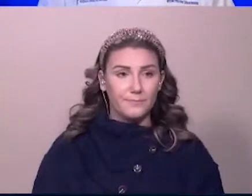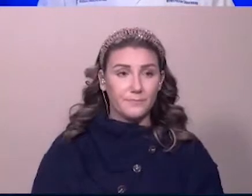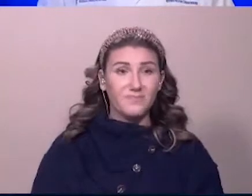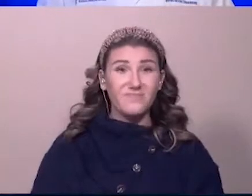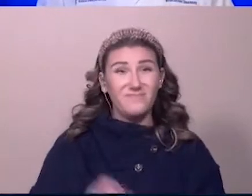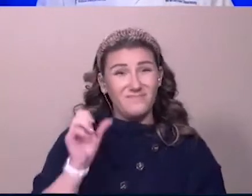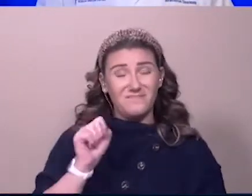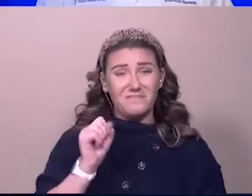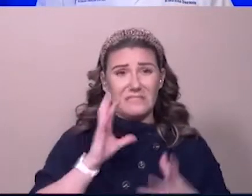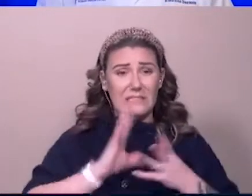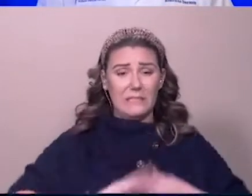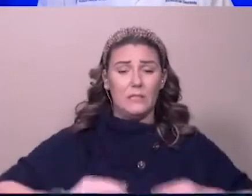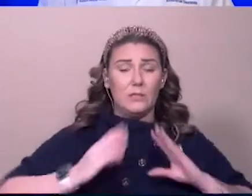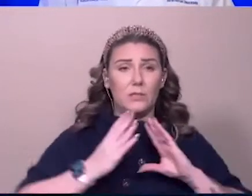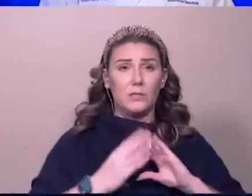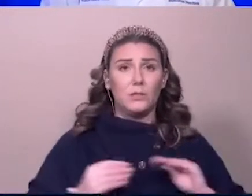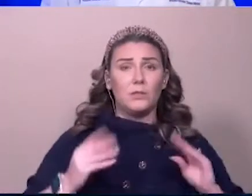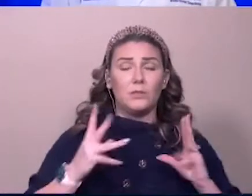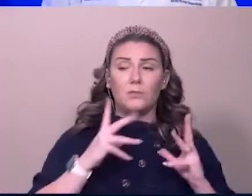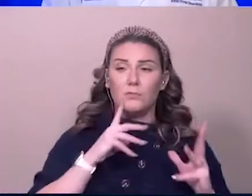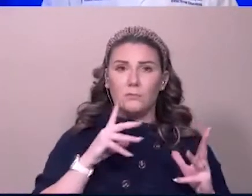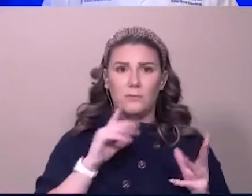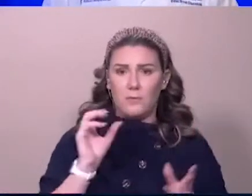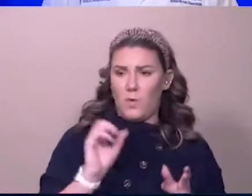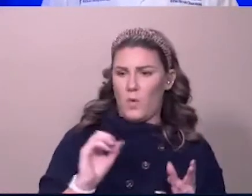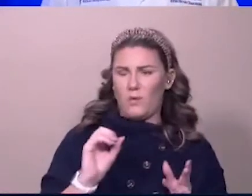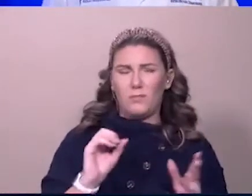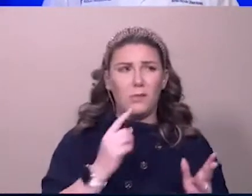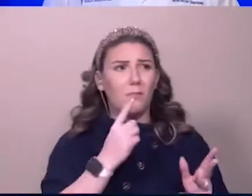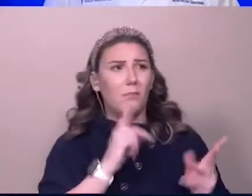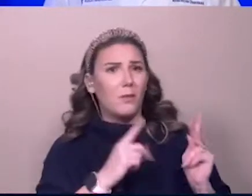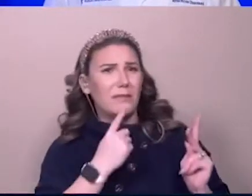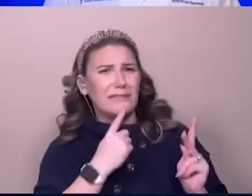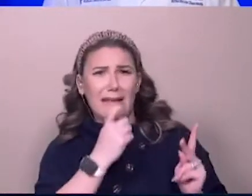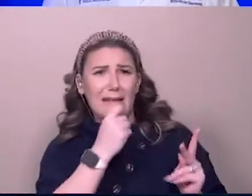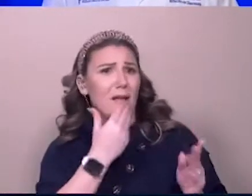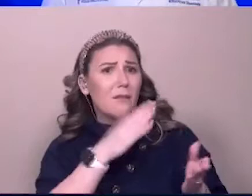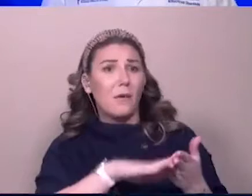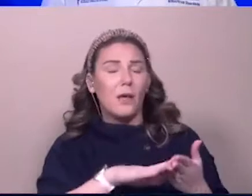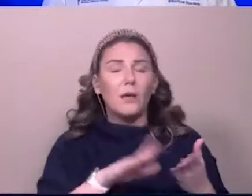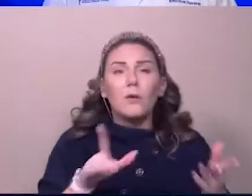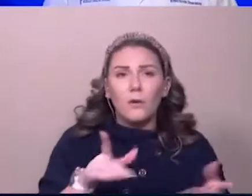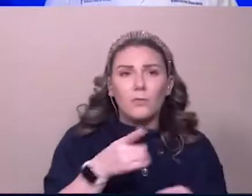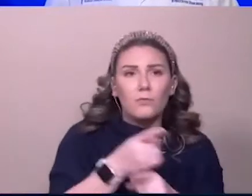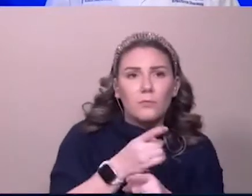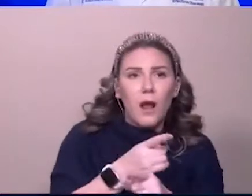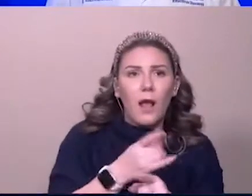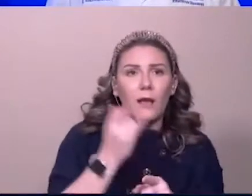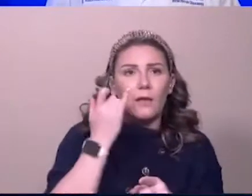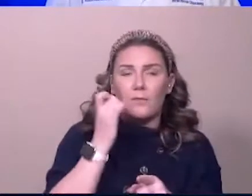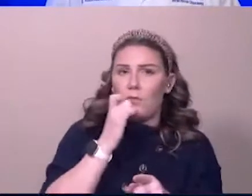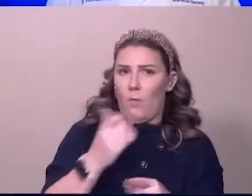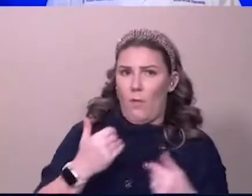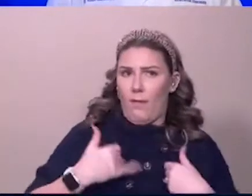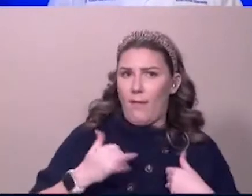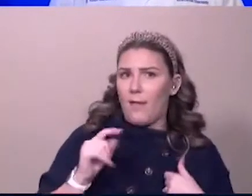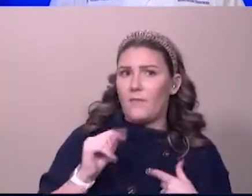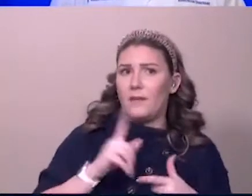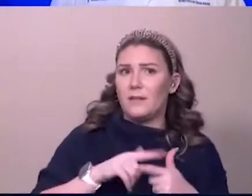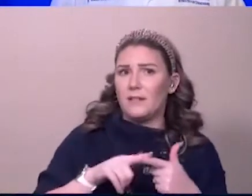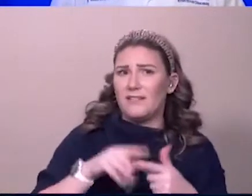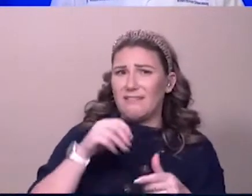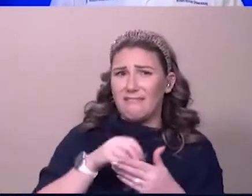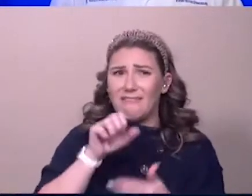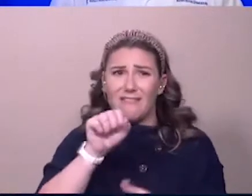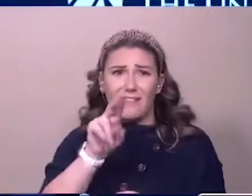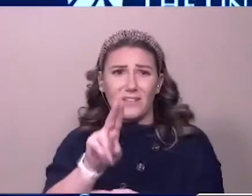the stories about how Omicron isn't so bad. Right. It's not so bad unless you really have it and you're in the ICU. Then you're going to think it's really bad. And